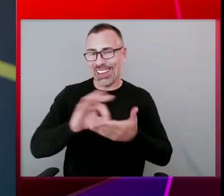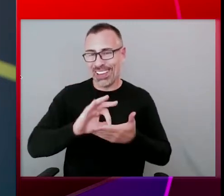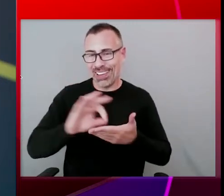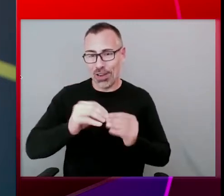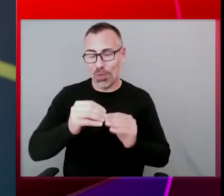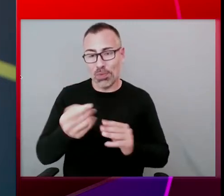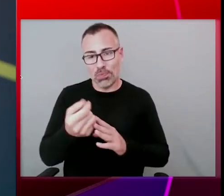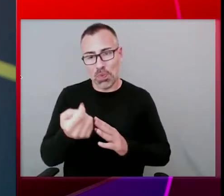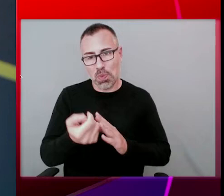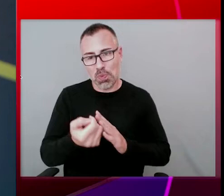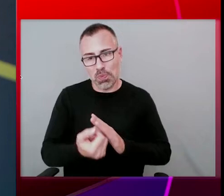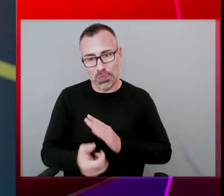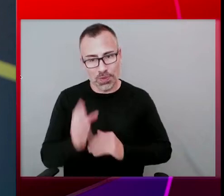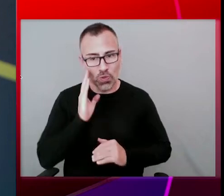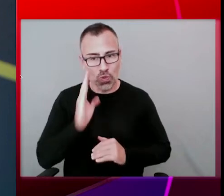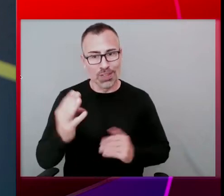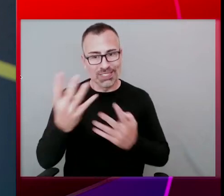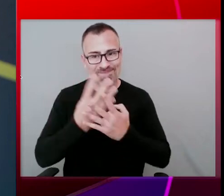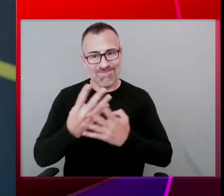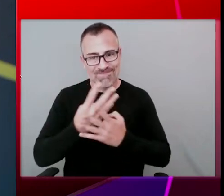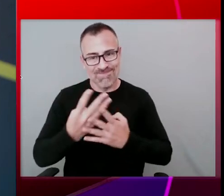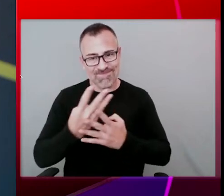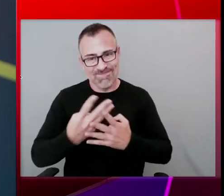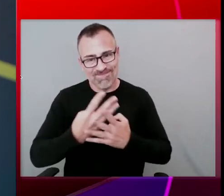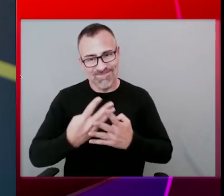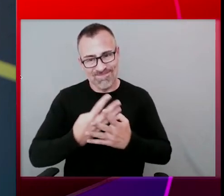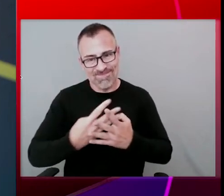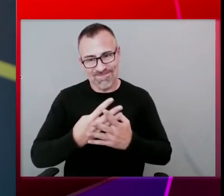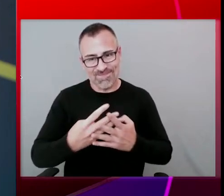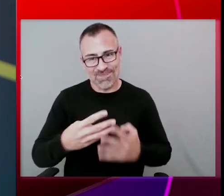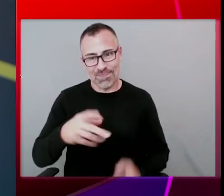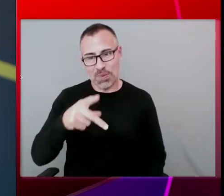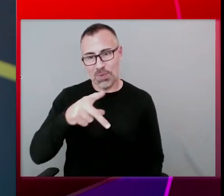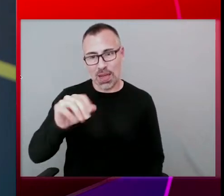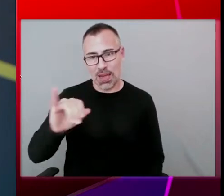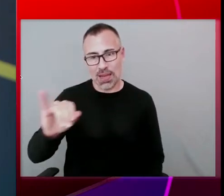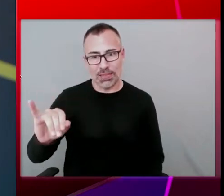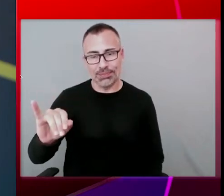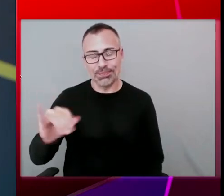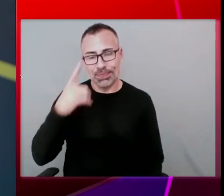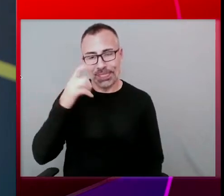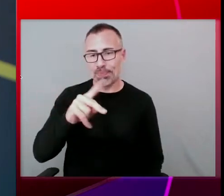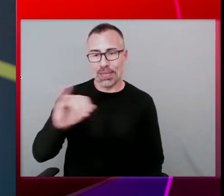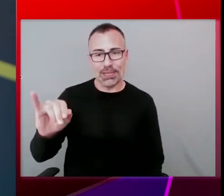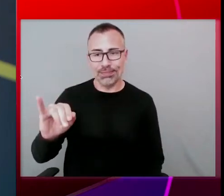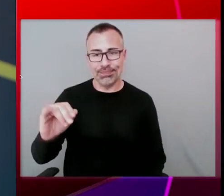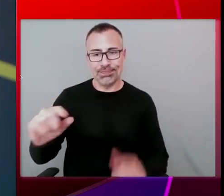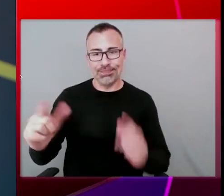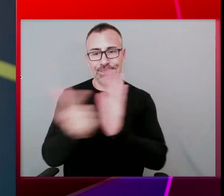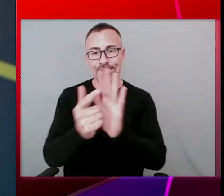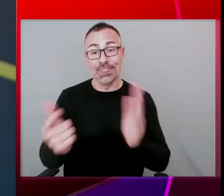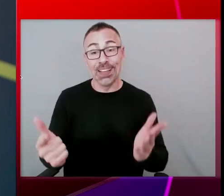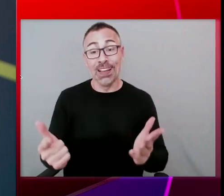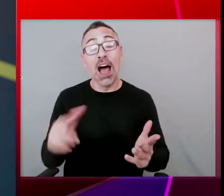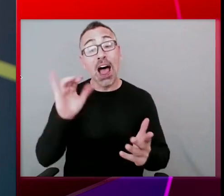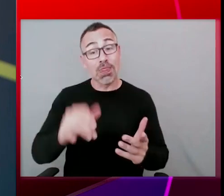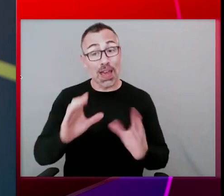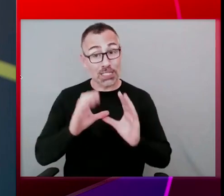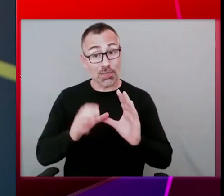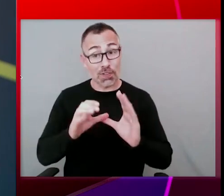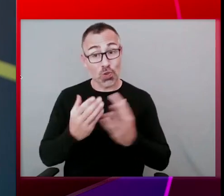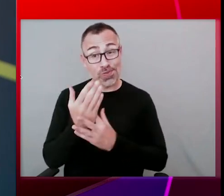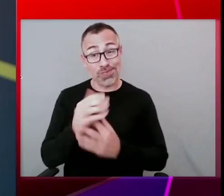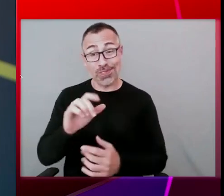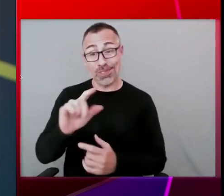white out all of those things because that's PII. That, of course, all that's configurable through